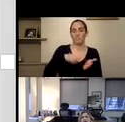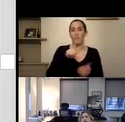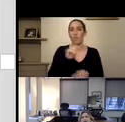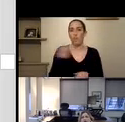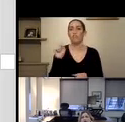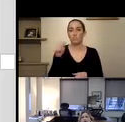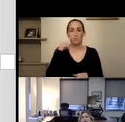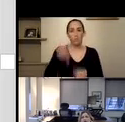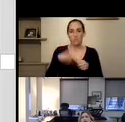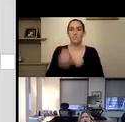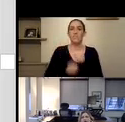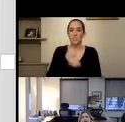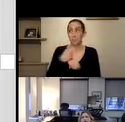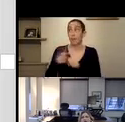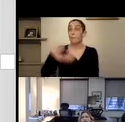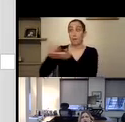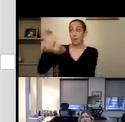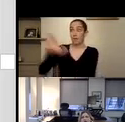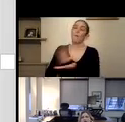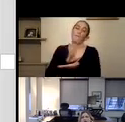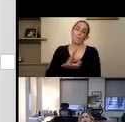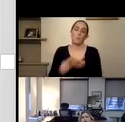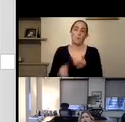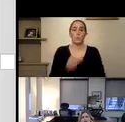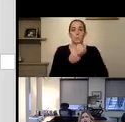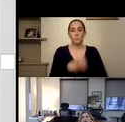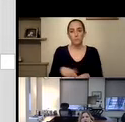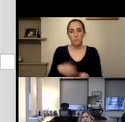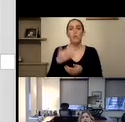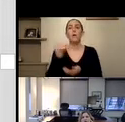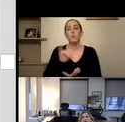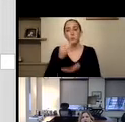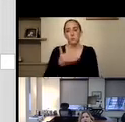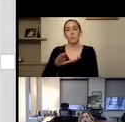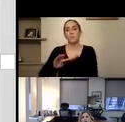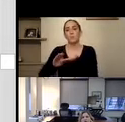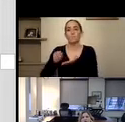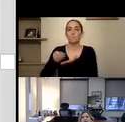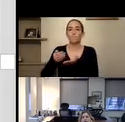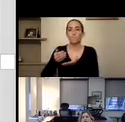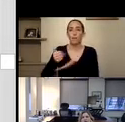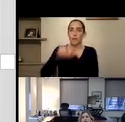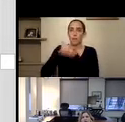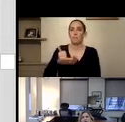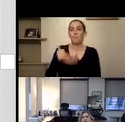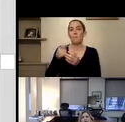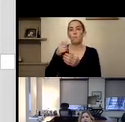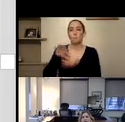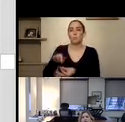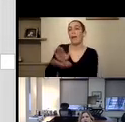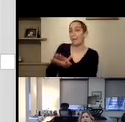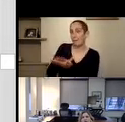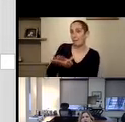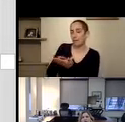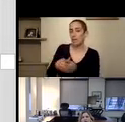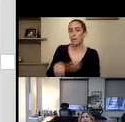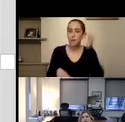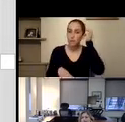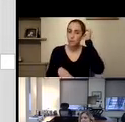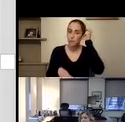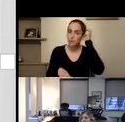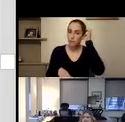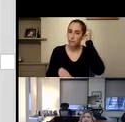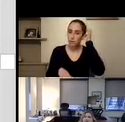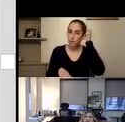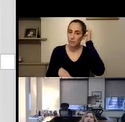get some higher ed relief funds on the academic side of the house. Those were offset by other lower